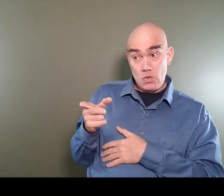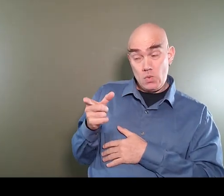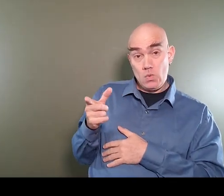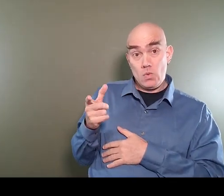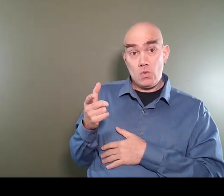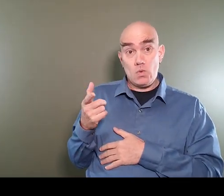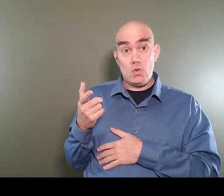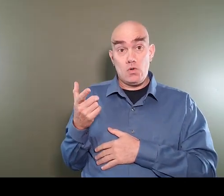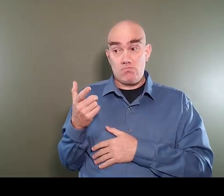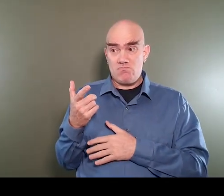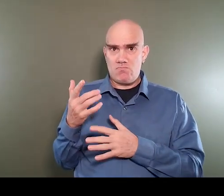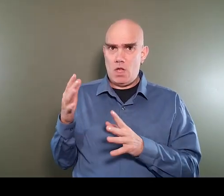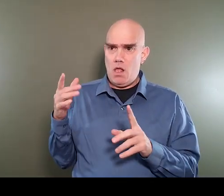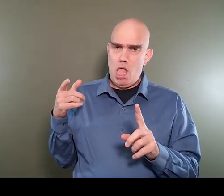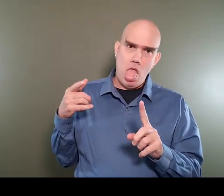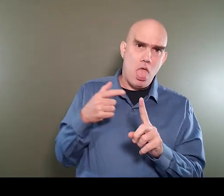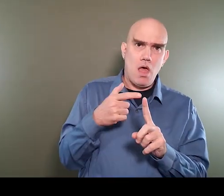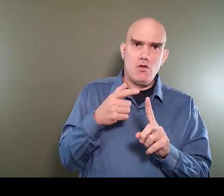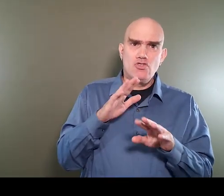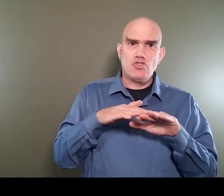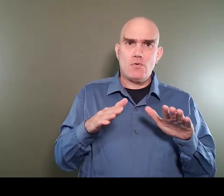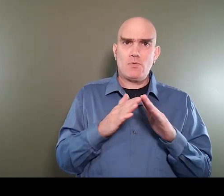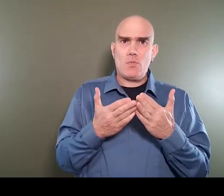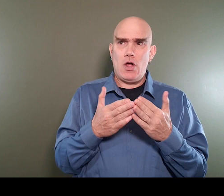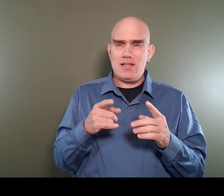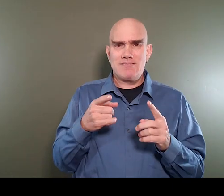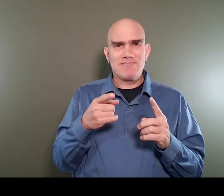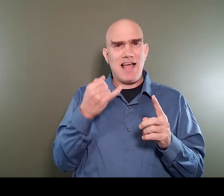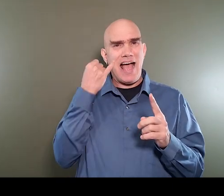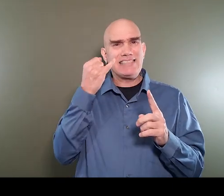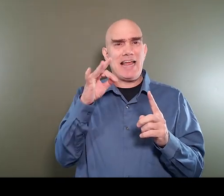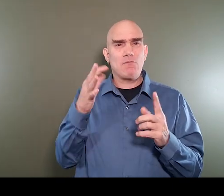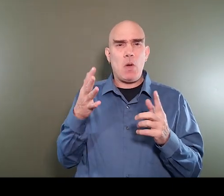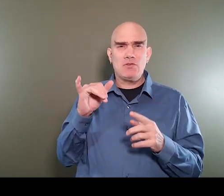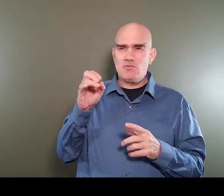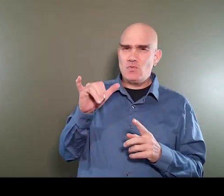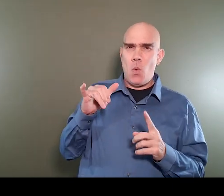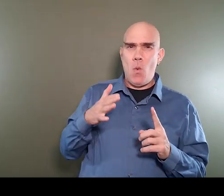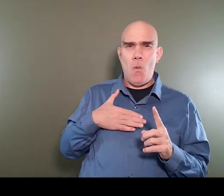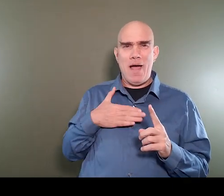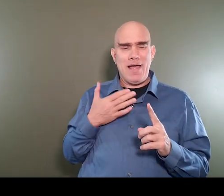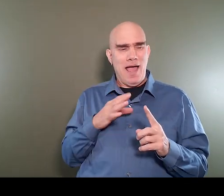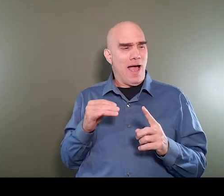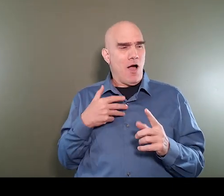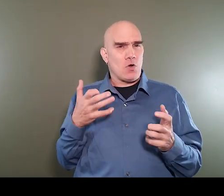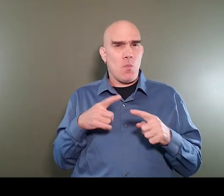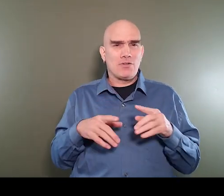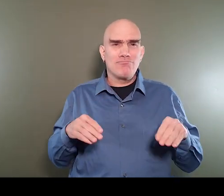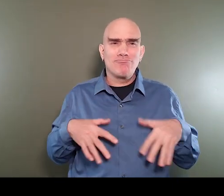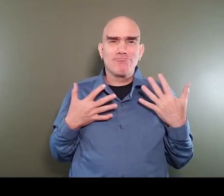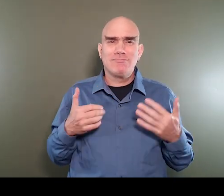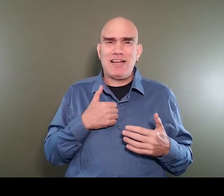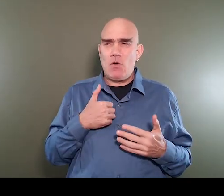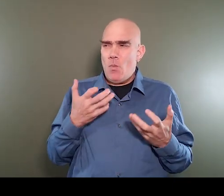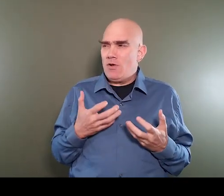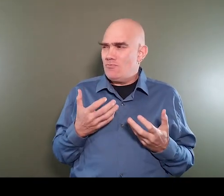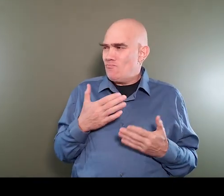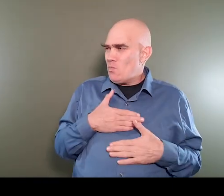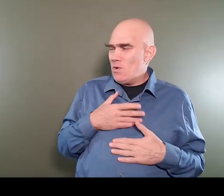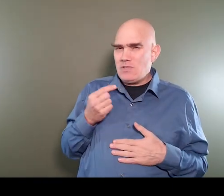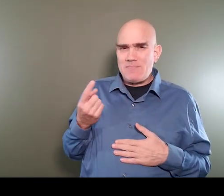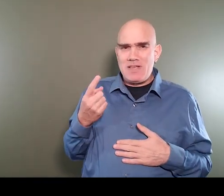already shared the reason why you gravitated towards children's books was this idea of joy. I want to lift myself up. I